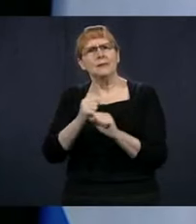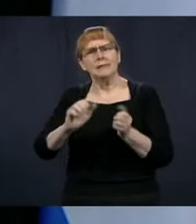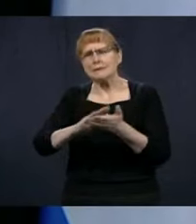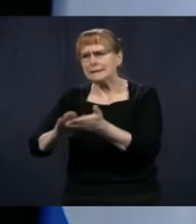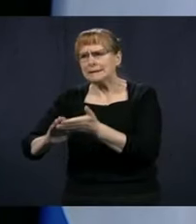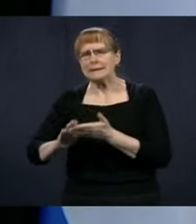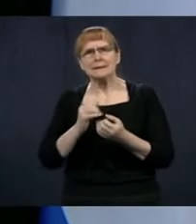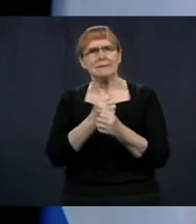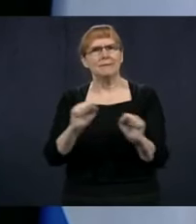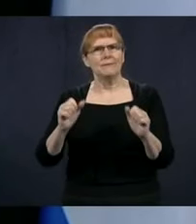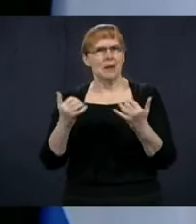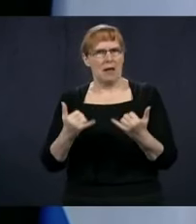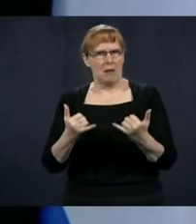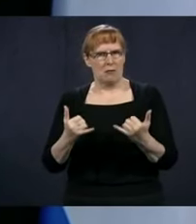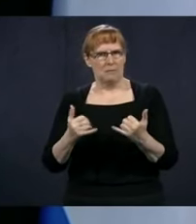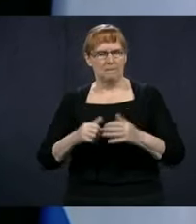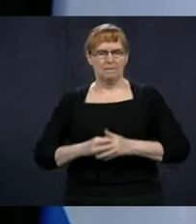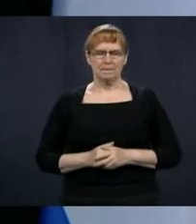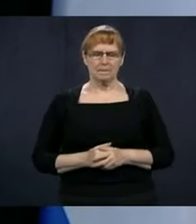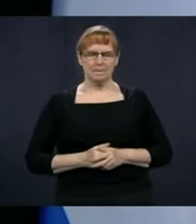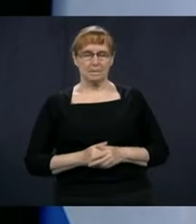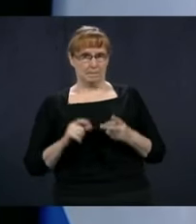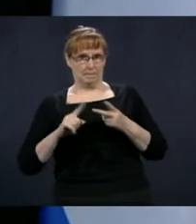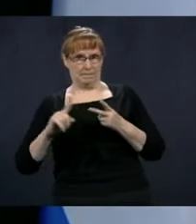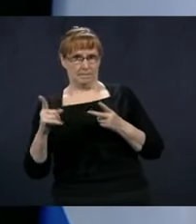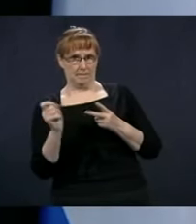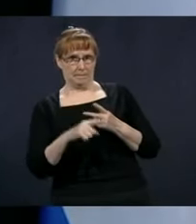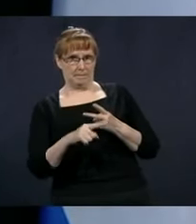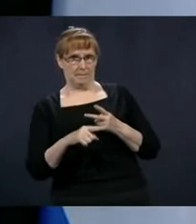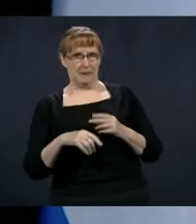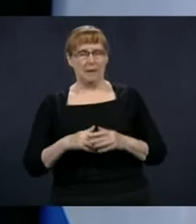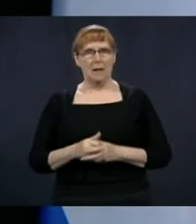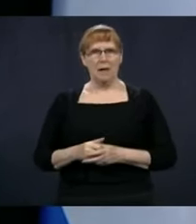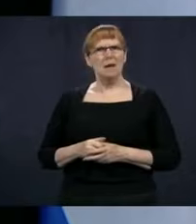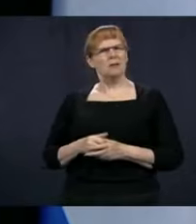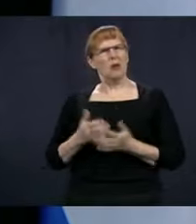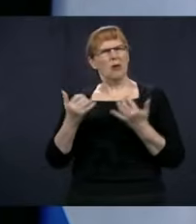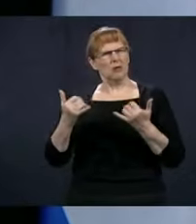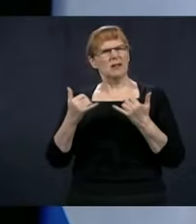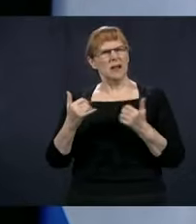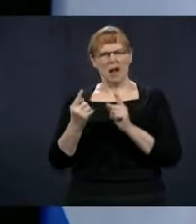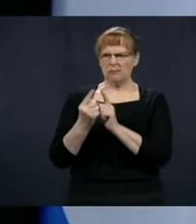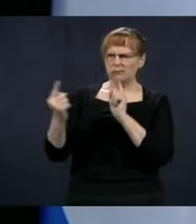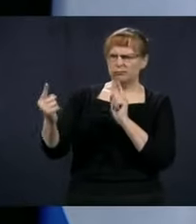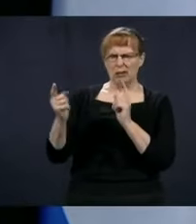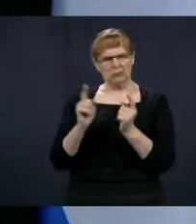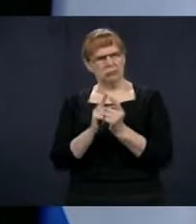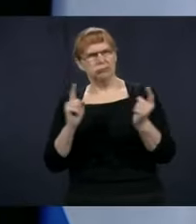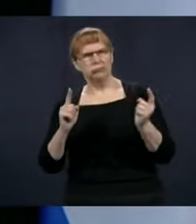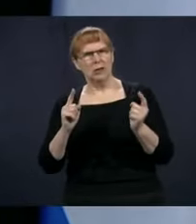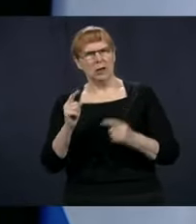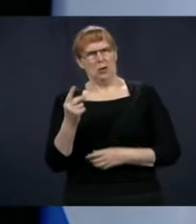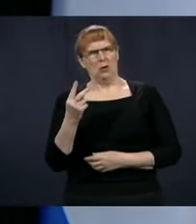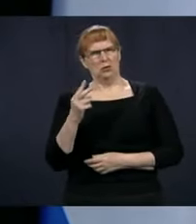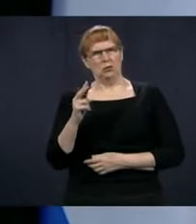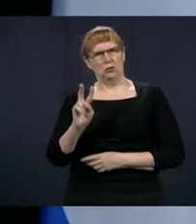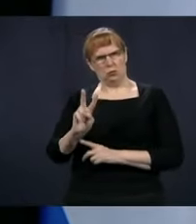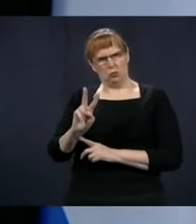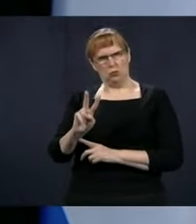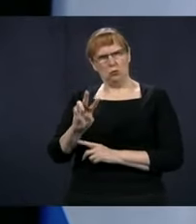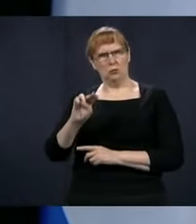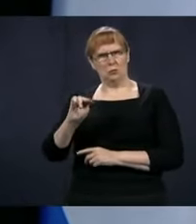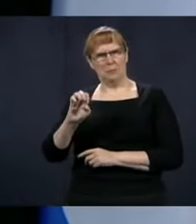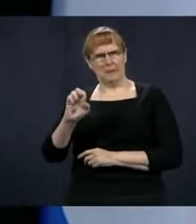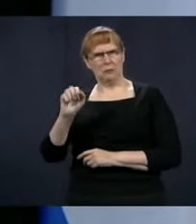2 meters. Will we get to a point where it will be less, like 1 meter? It could be. As I was telling, we